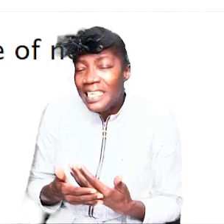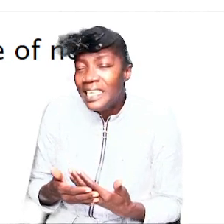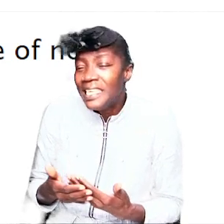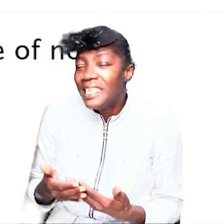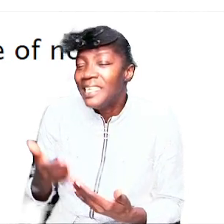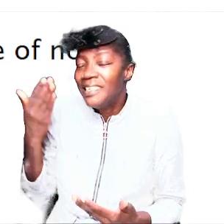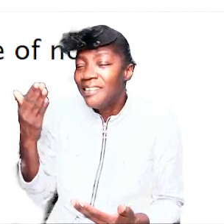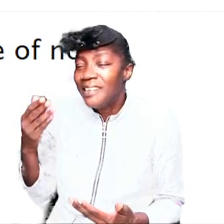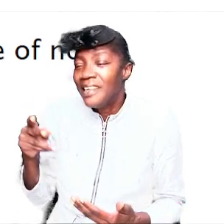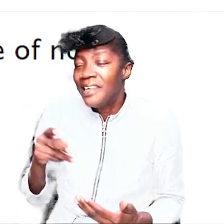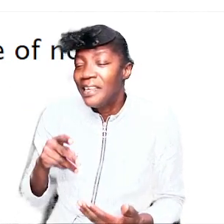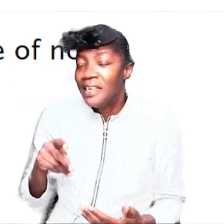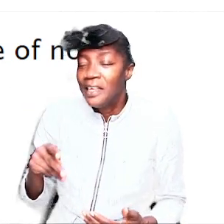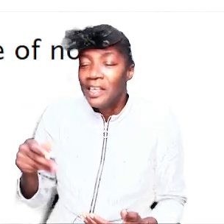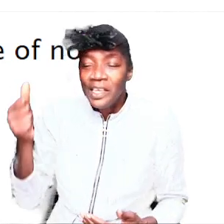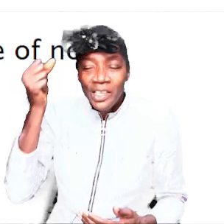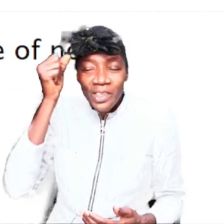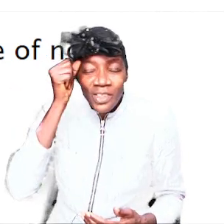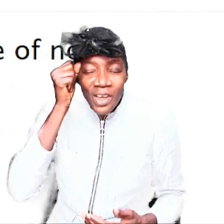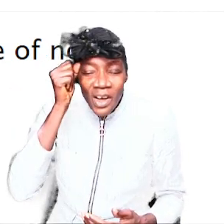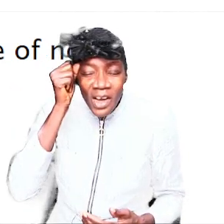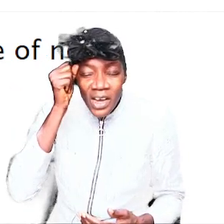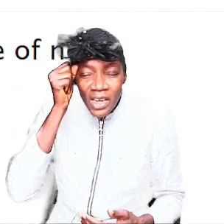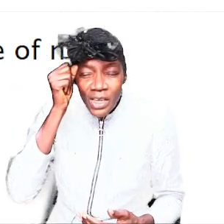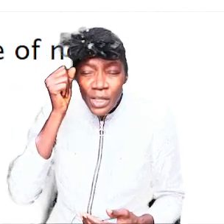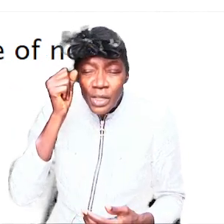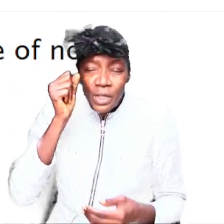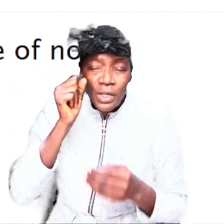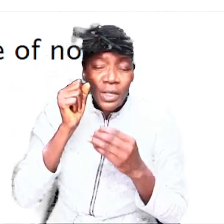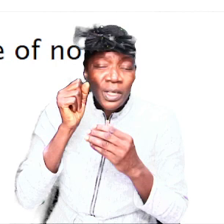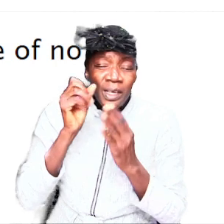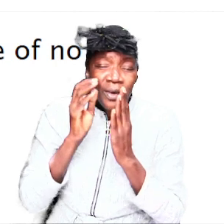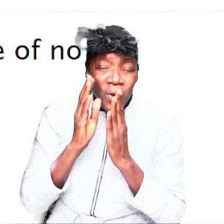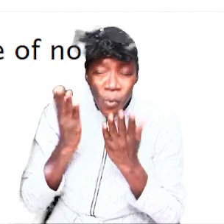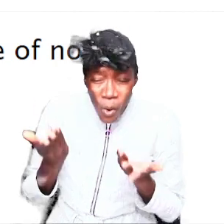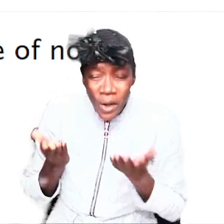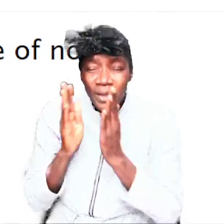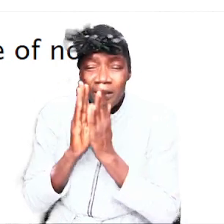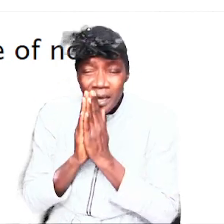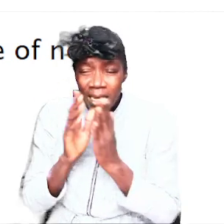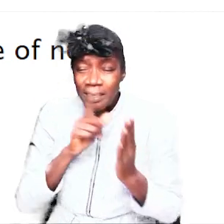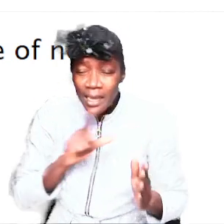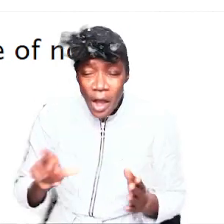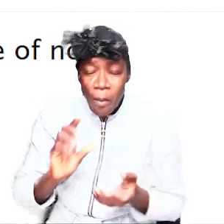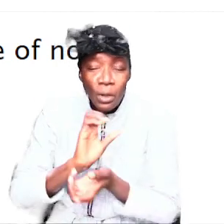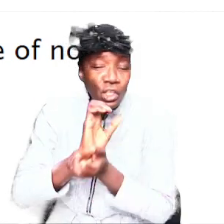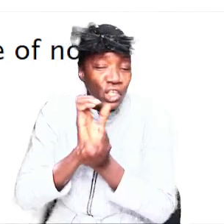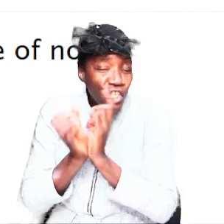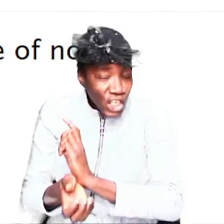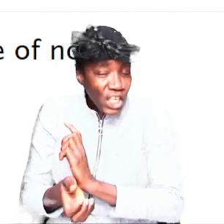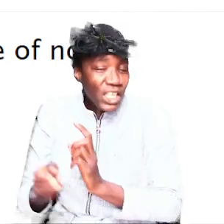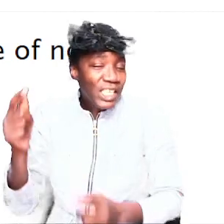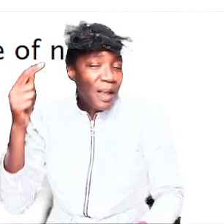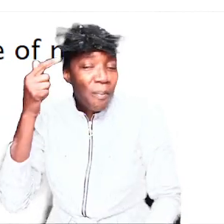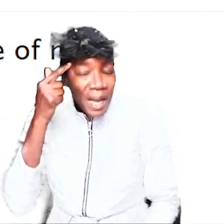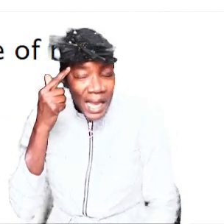King Saul was about to inquire of the Lord, and he changed his mind.